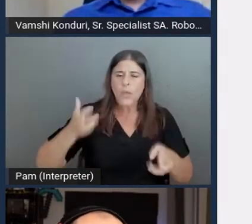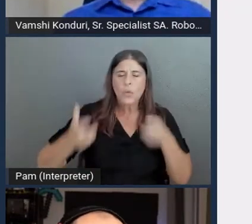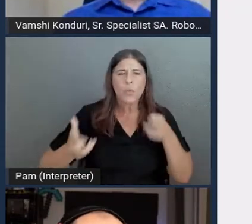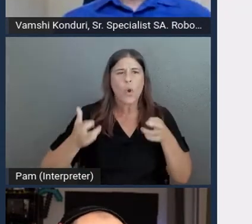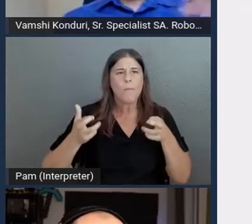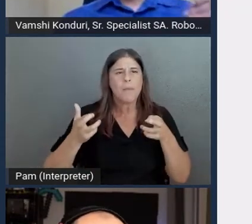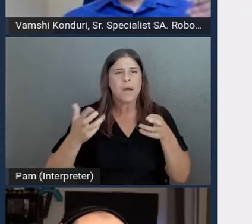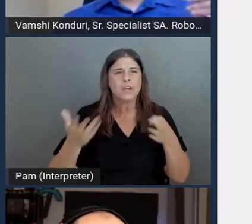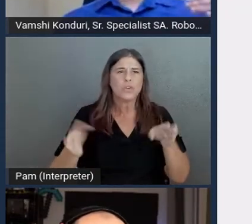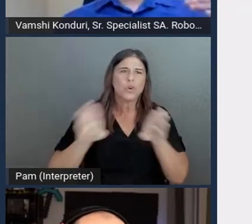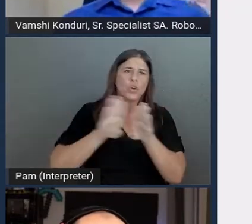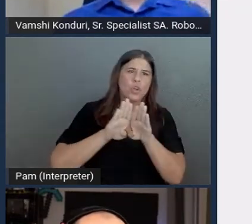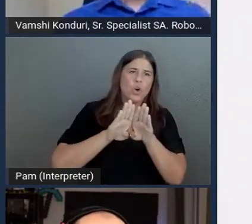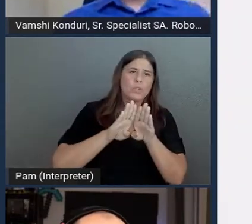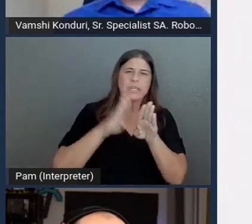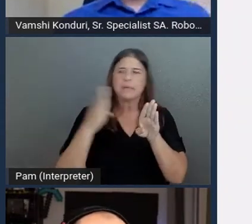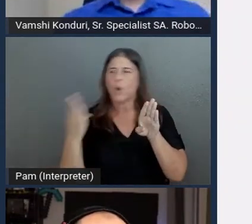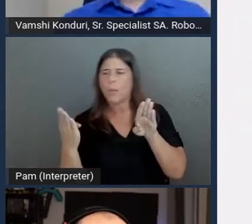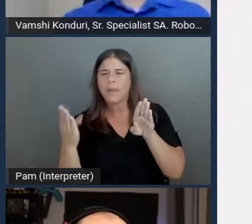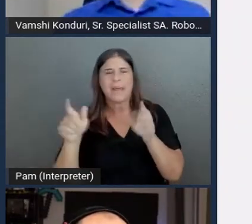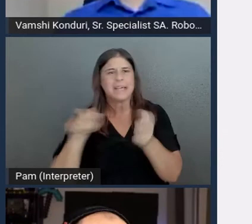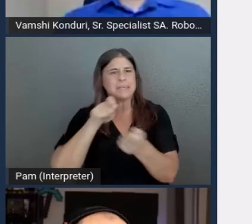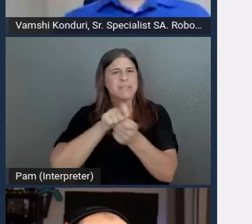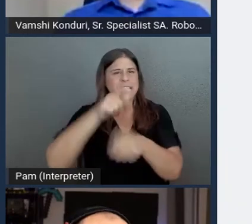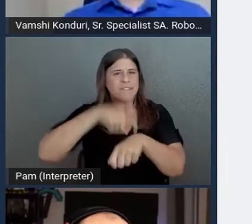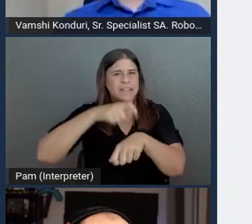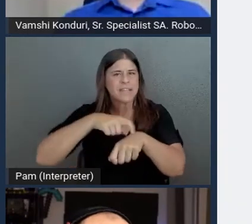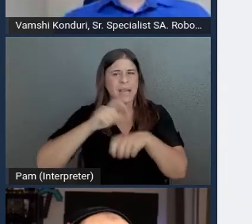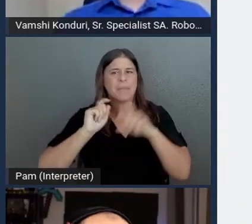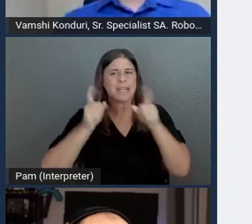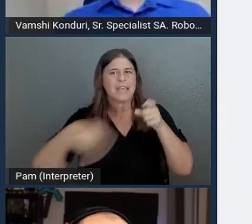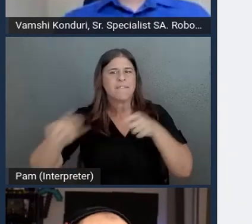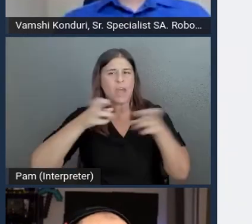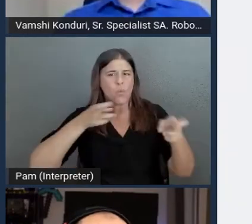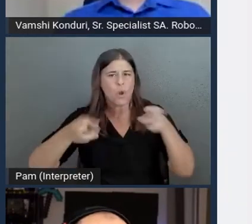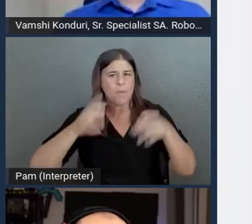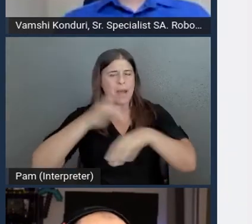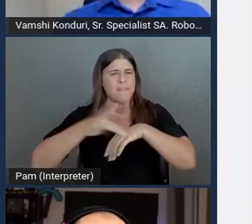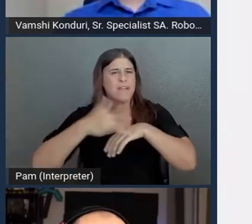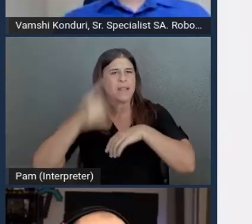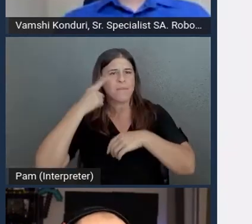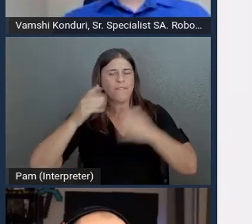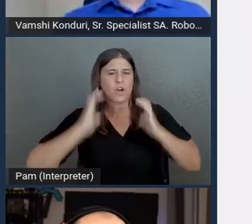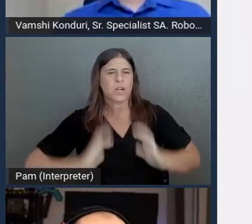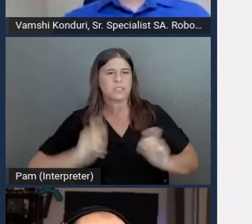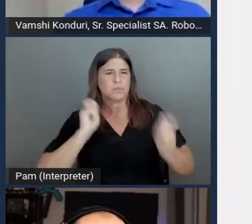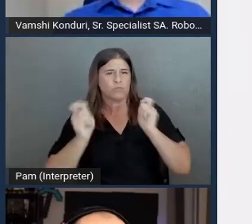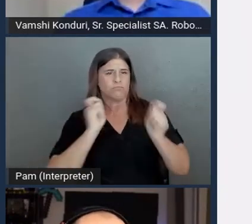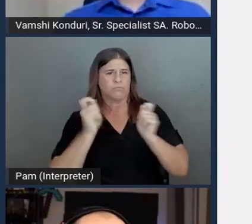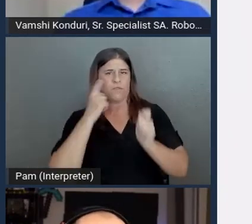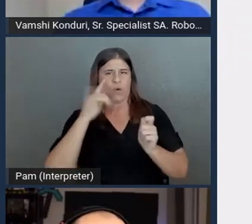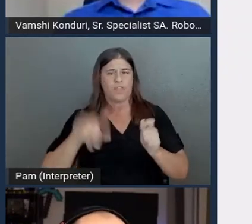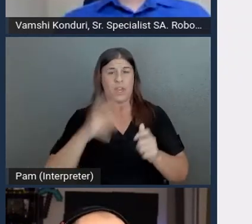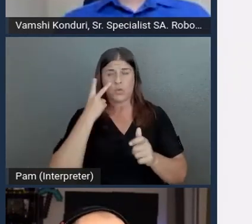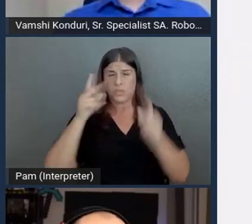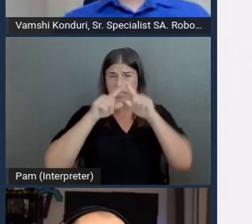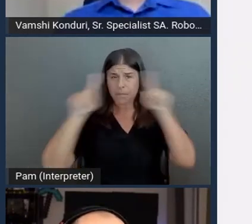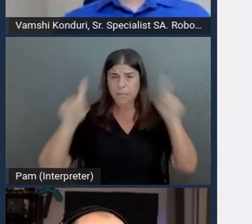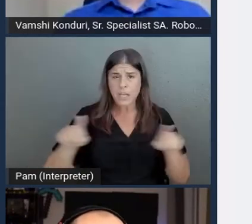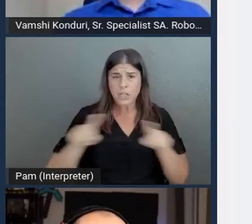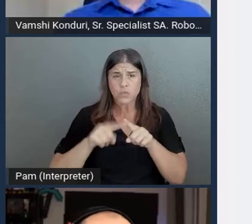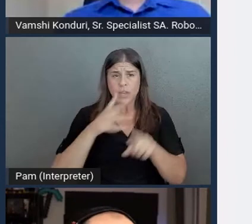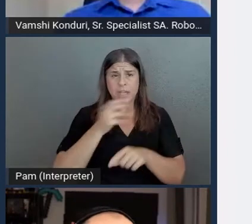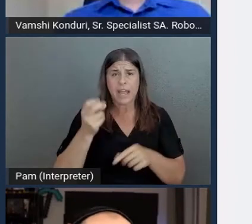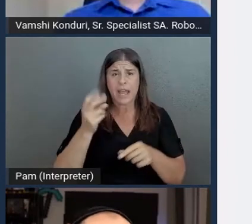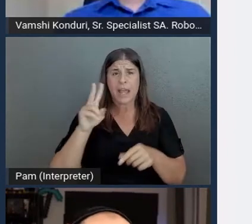time, open at a certain time, and give that programmatic ability for customers to affect with. Can you see my screen and a virtual environment